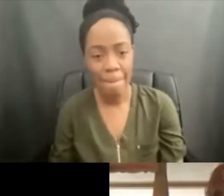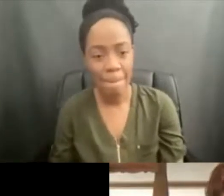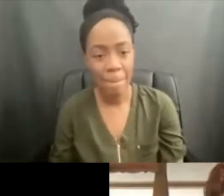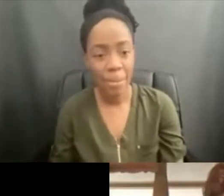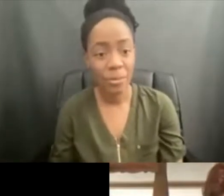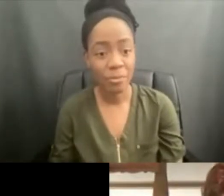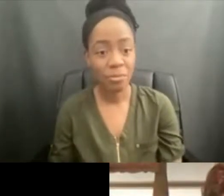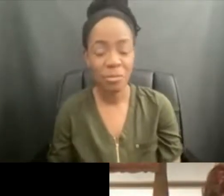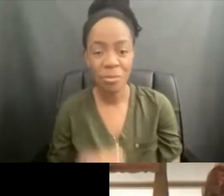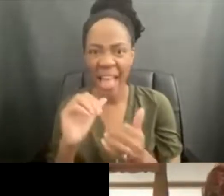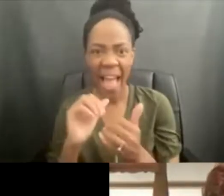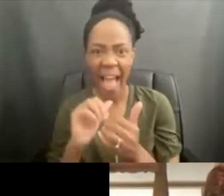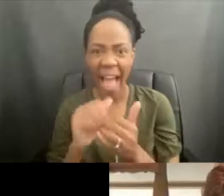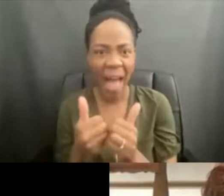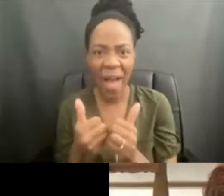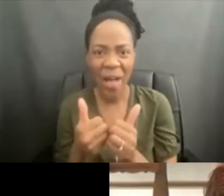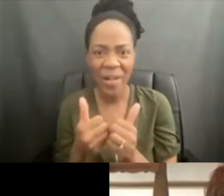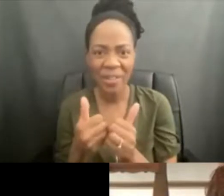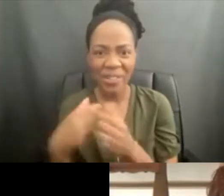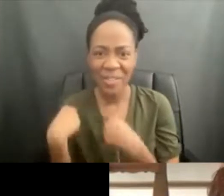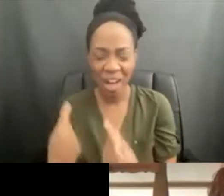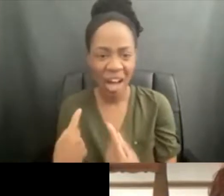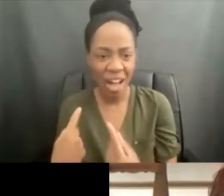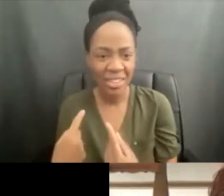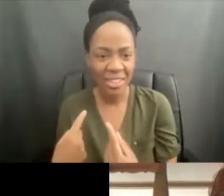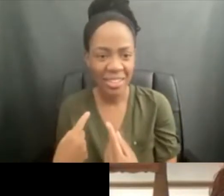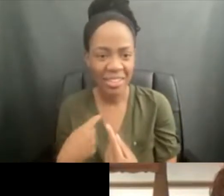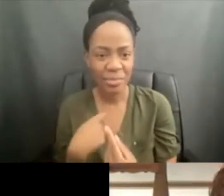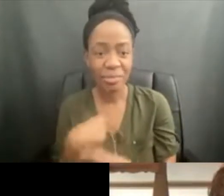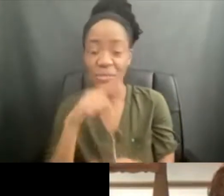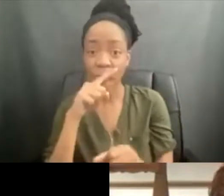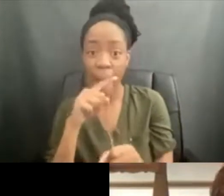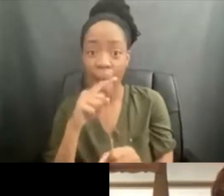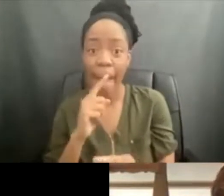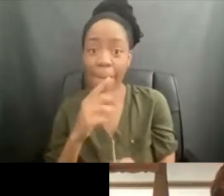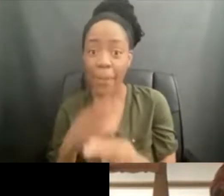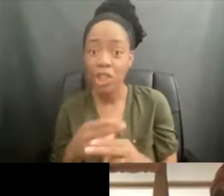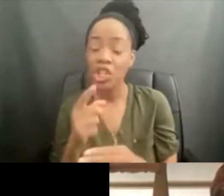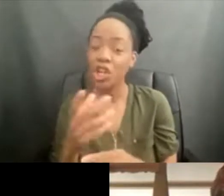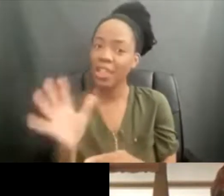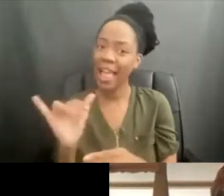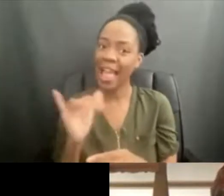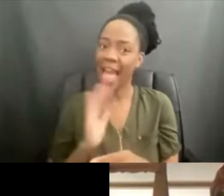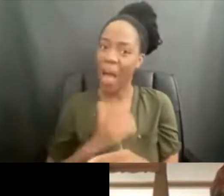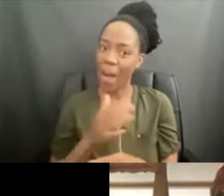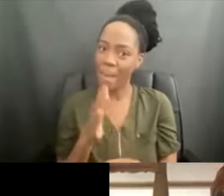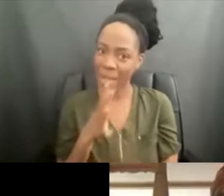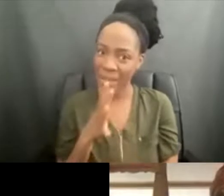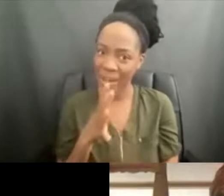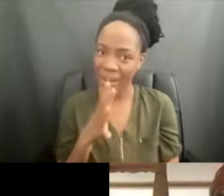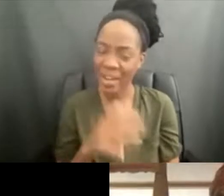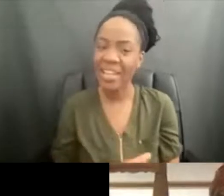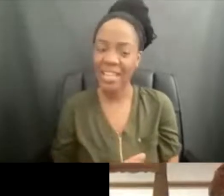How is it? I mean, again, like I mentioned, you're like the mother of us all. We grew up and we felt